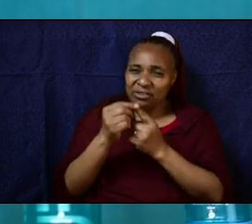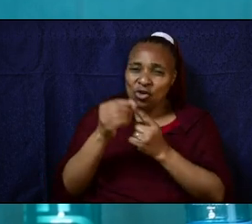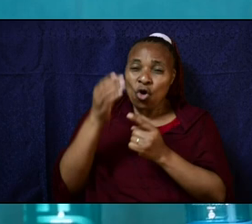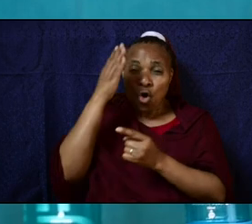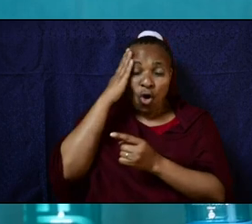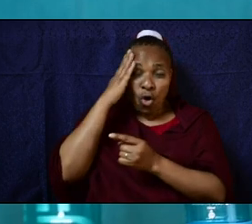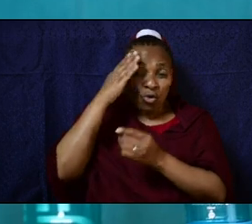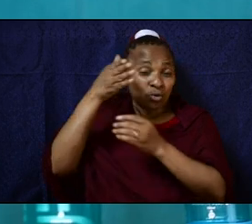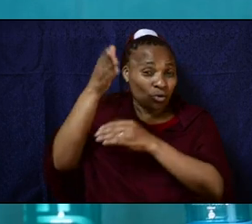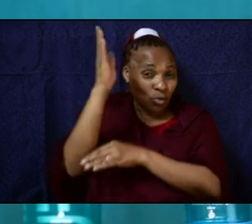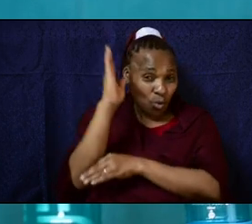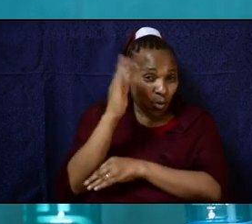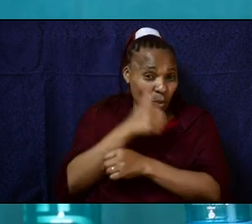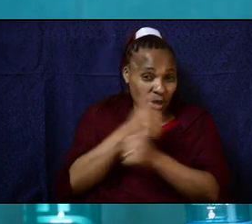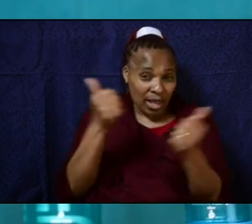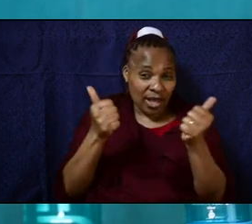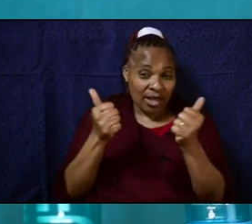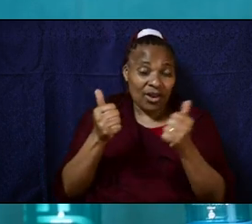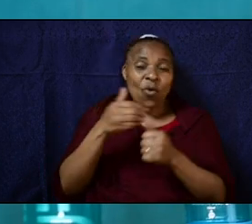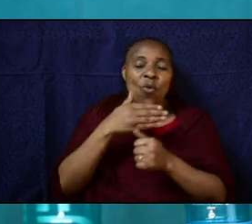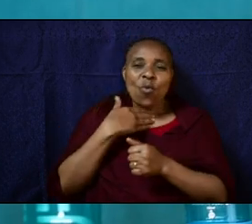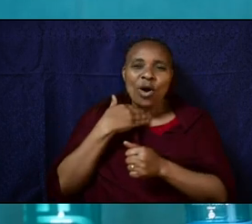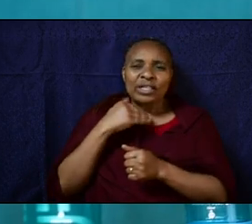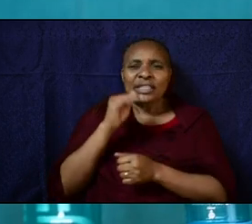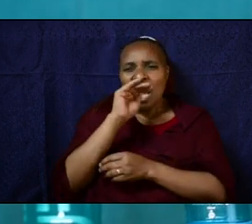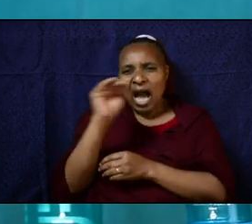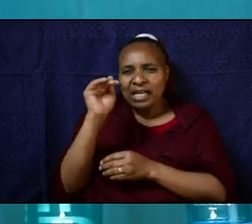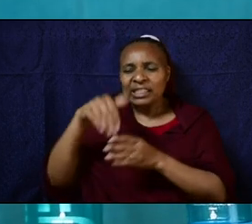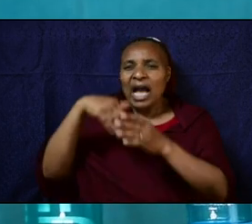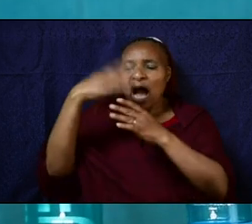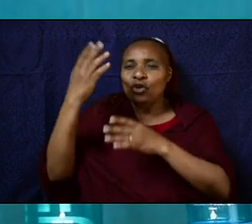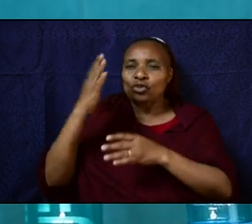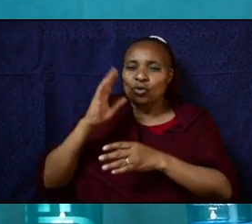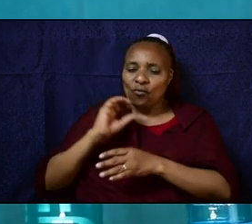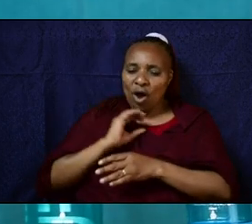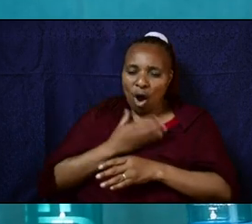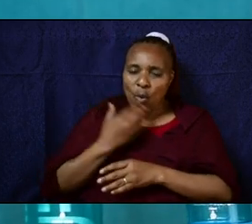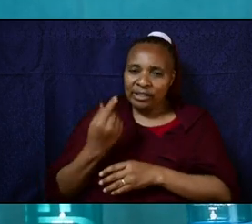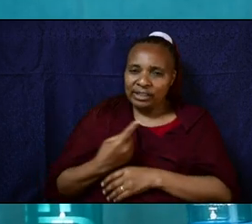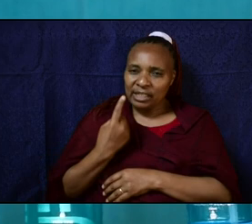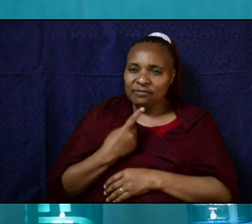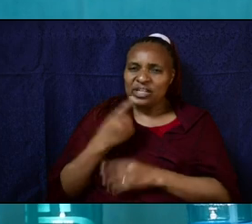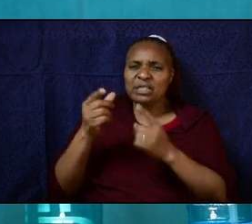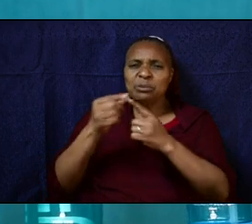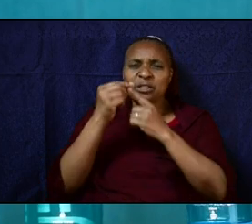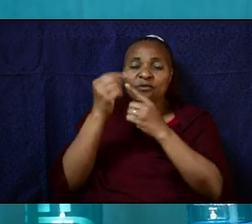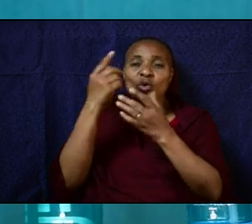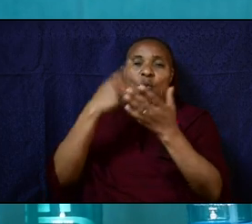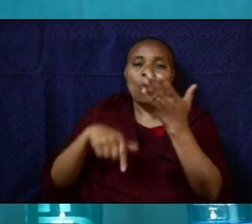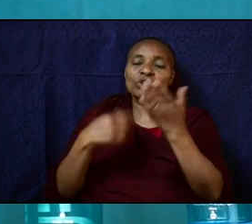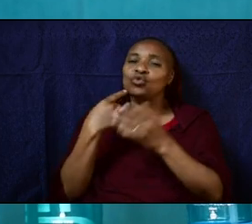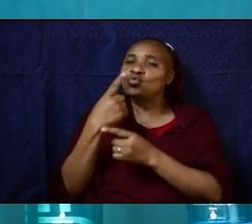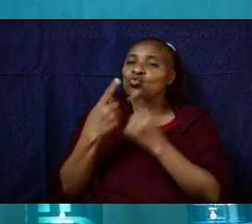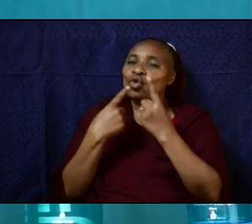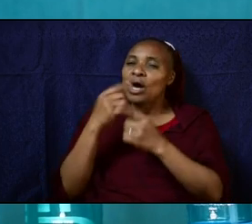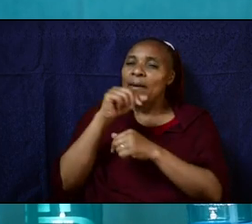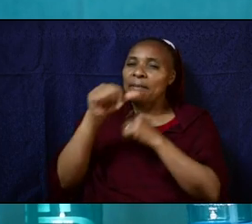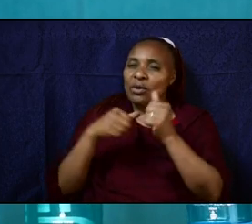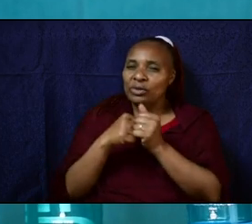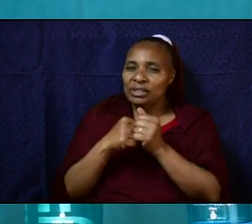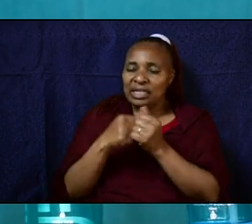all-knowing, he knows what we want, he wants us to ask it out ourselves. You know, be specific in what you say. And also I